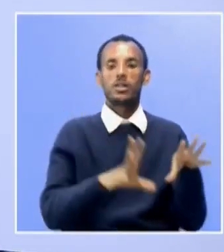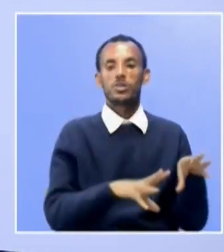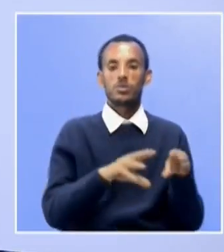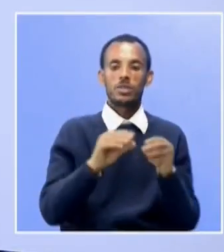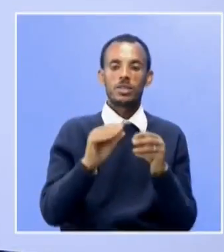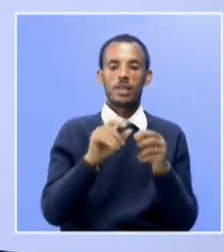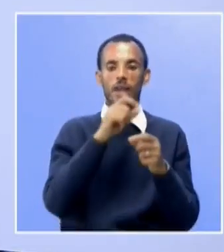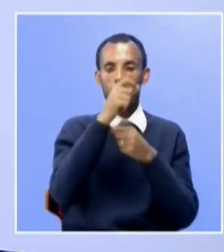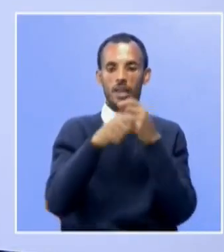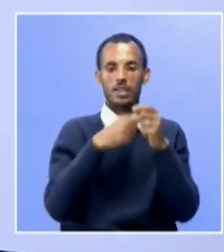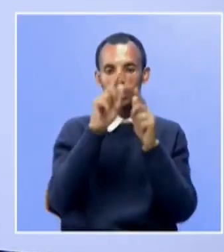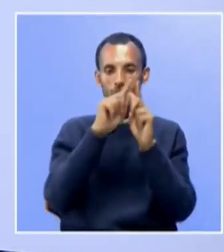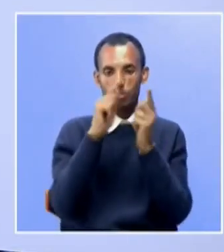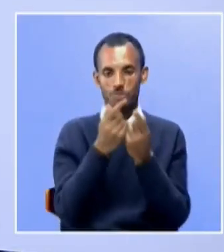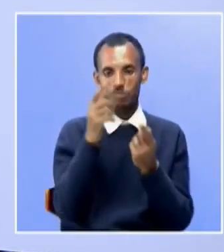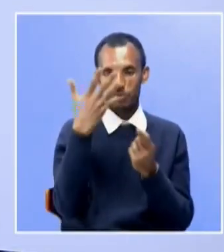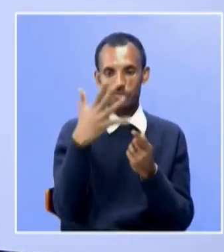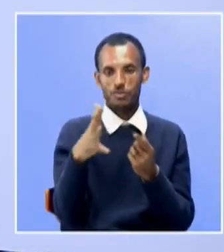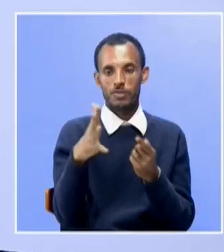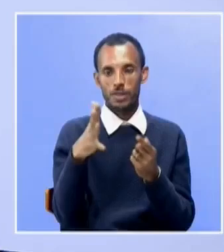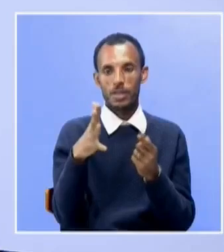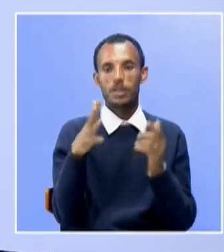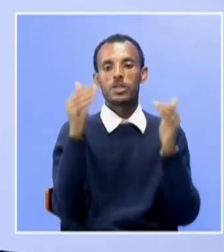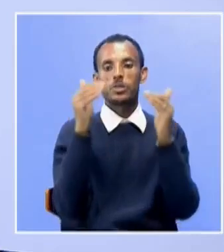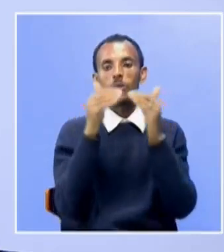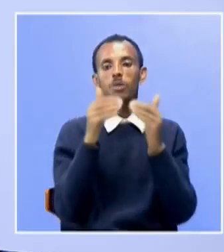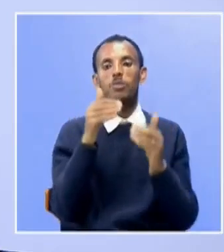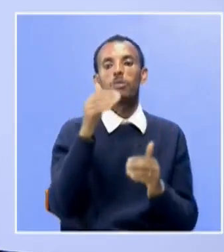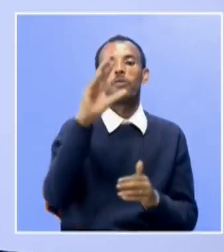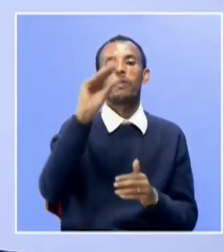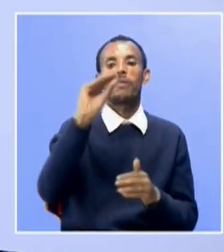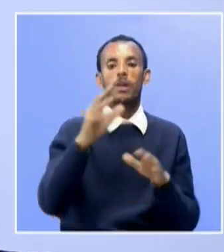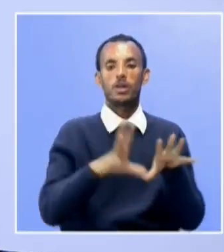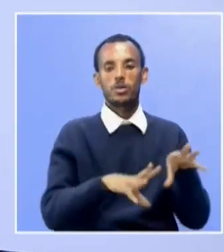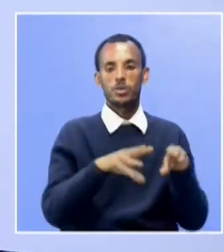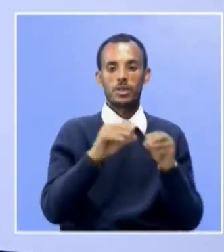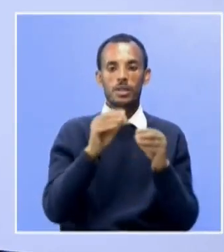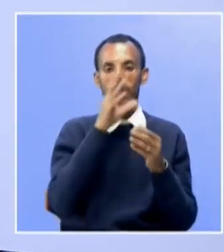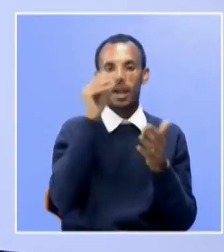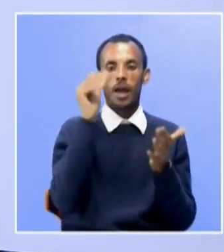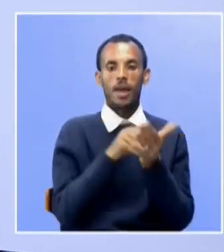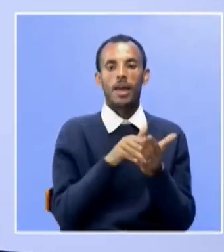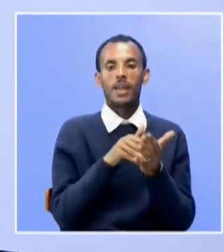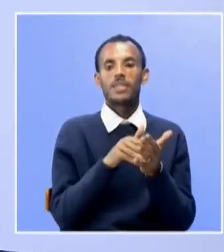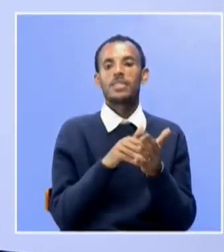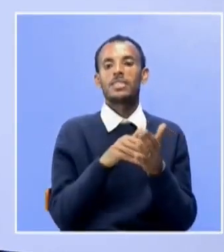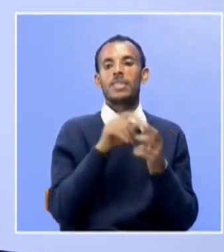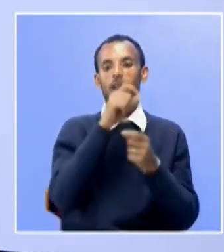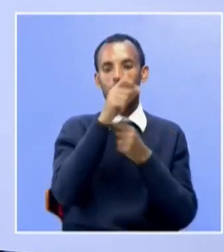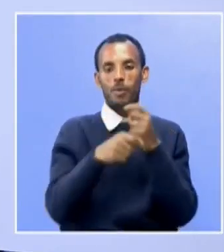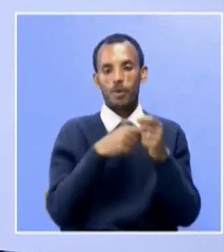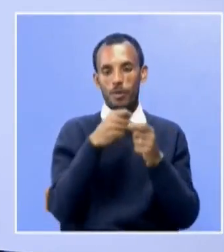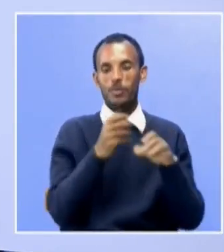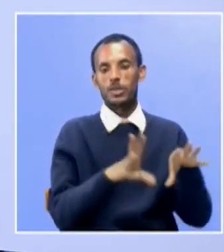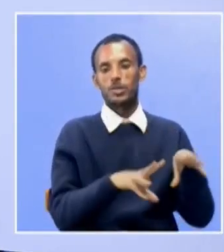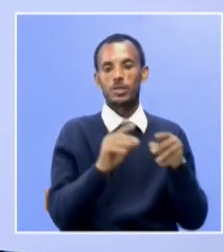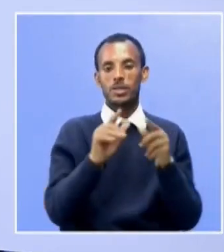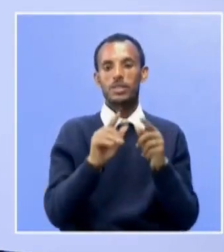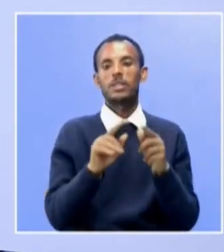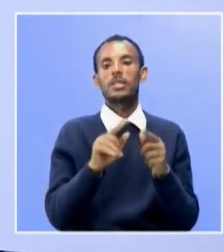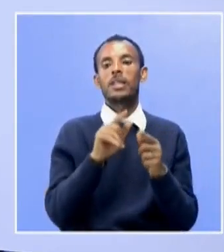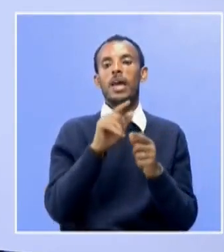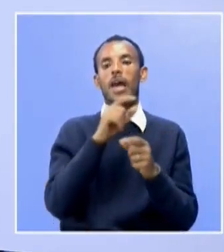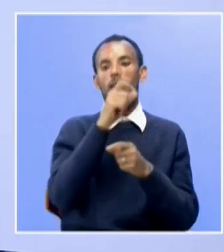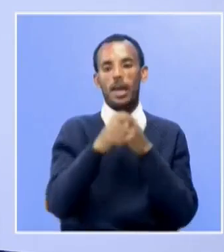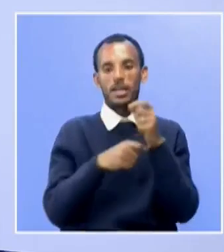number of students whose age group 15 is 50. Again here, the number of students